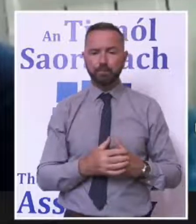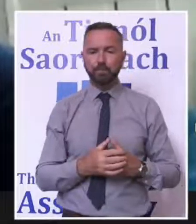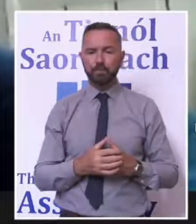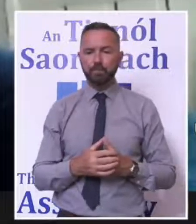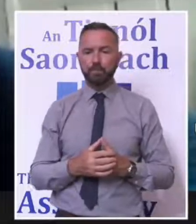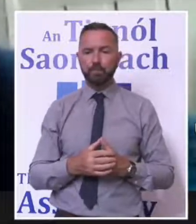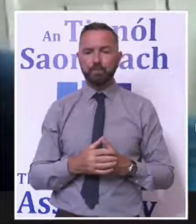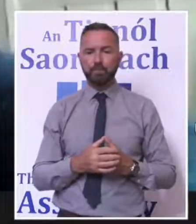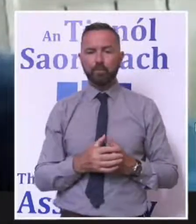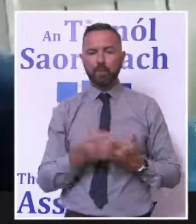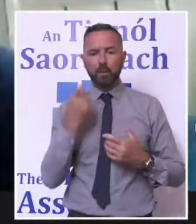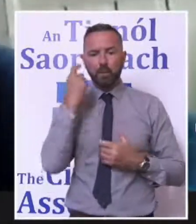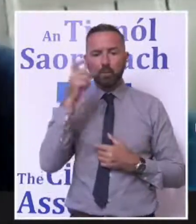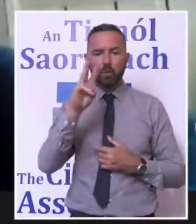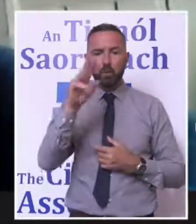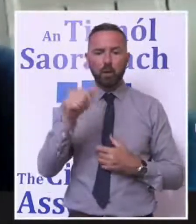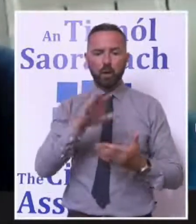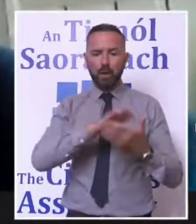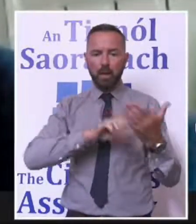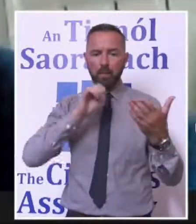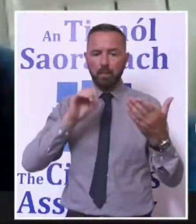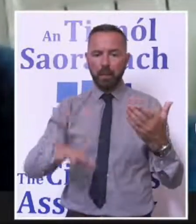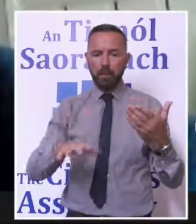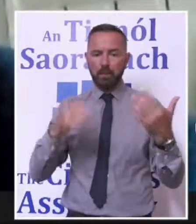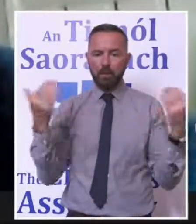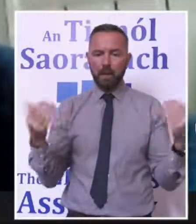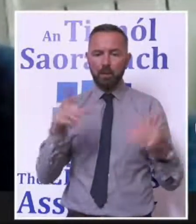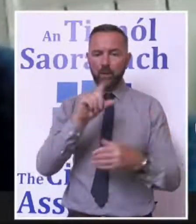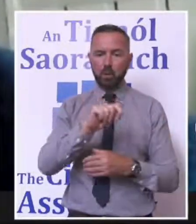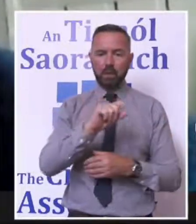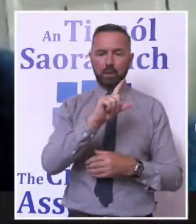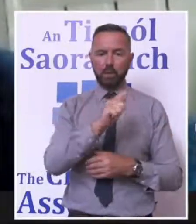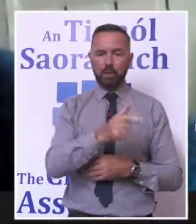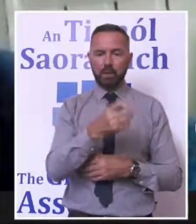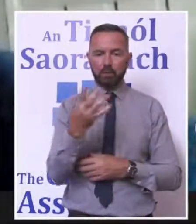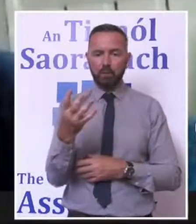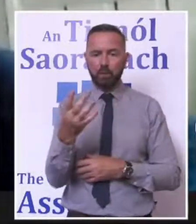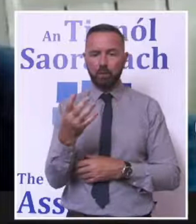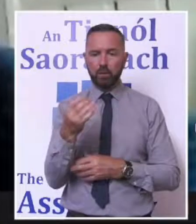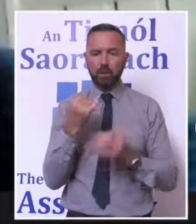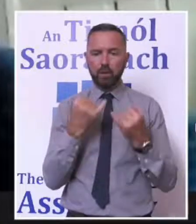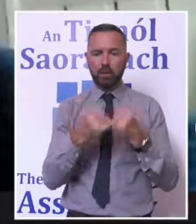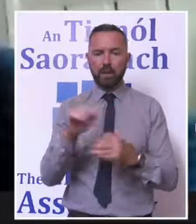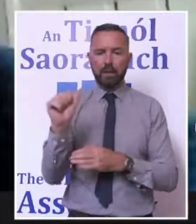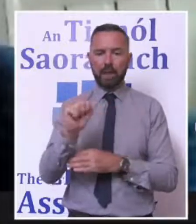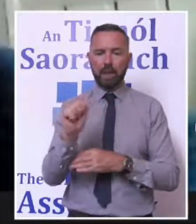That why is it being abolished in 2024? And as they pointed out,